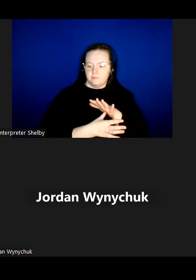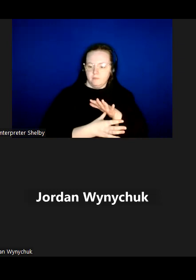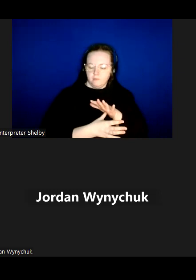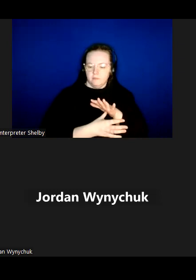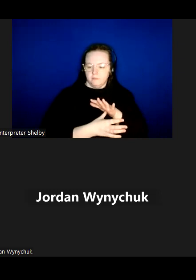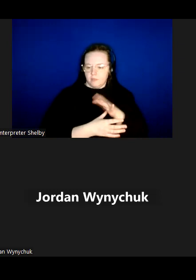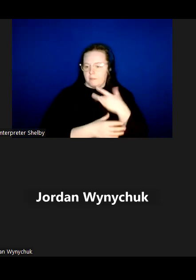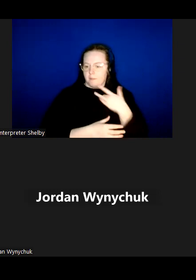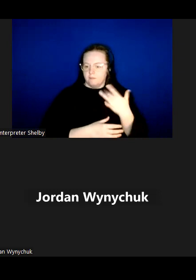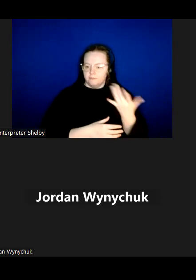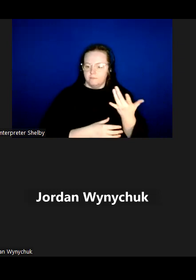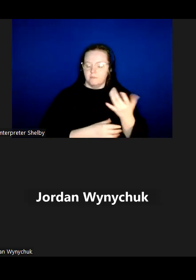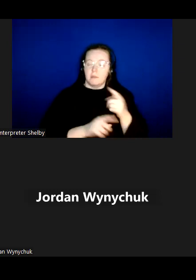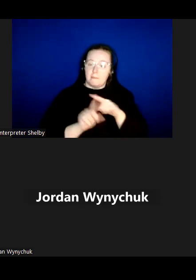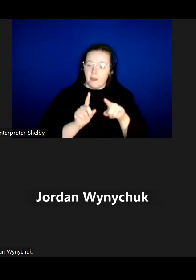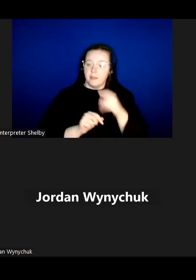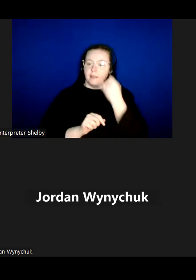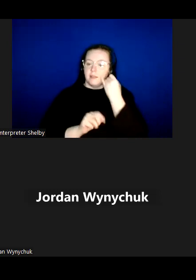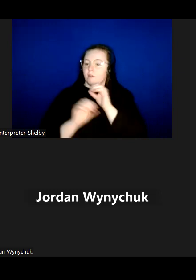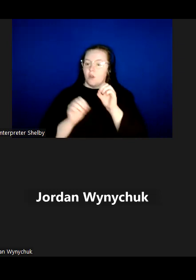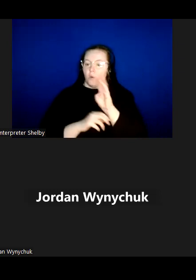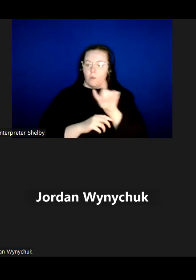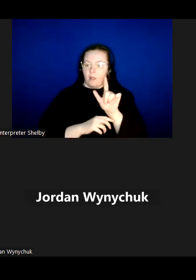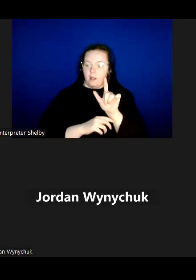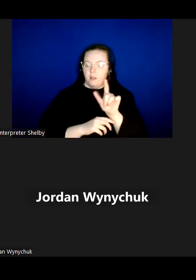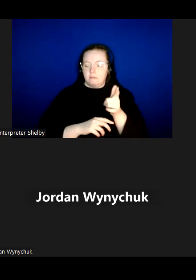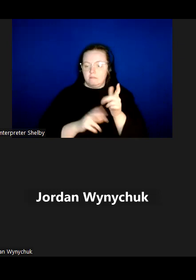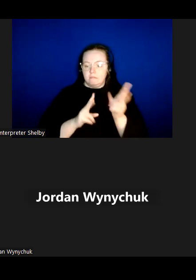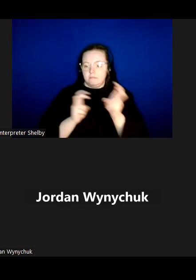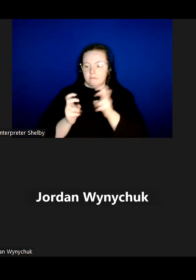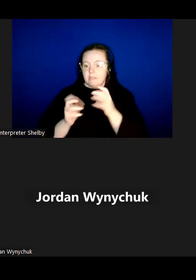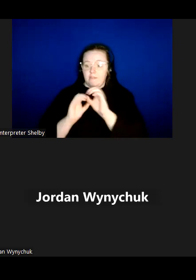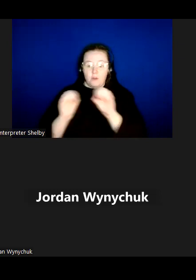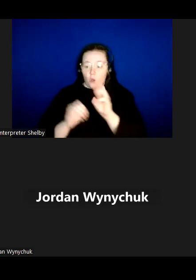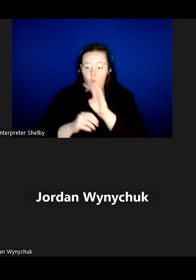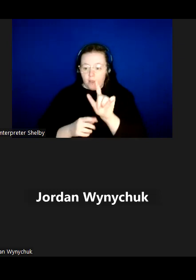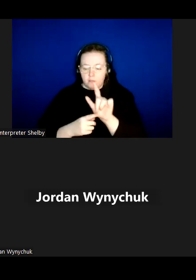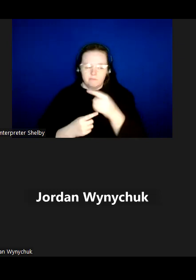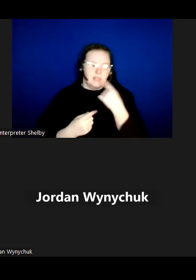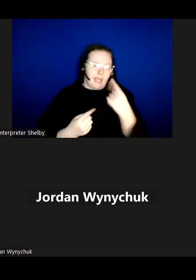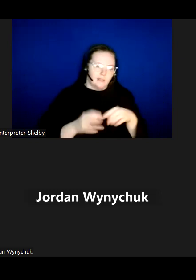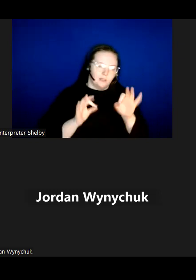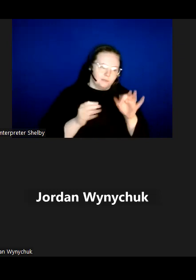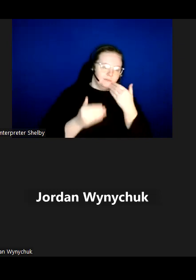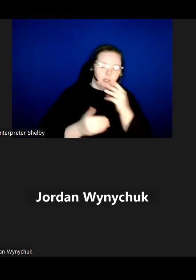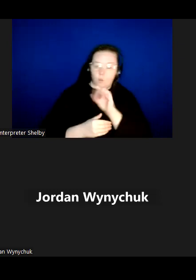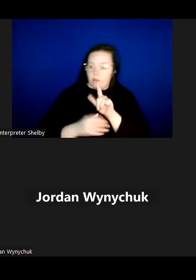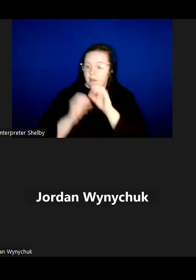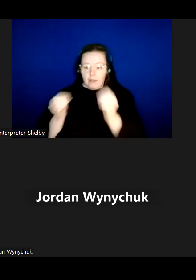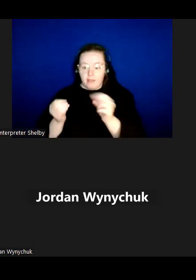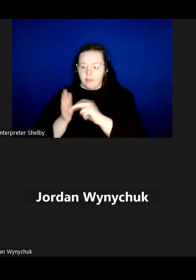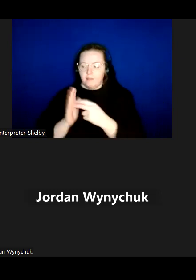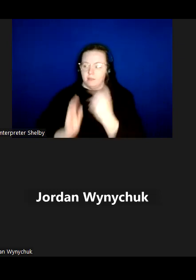would be protected. So, but if you don't have a will, so this is where the issue is. If there's no will, yep, you've then they would be again. entitled to 2/3 of the